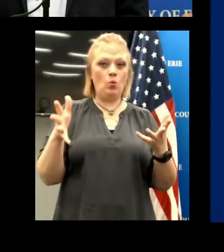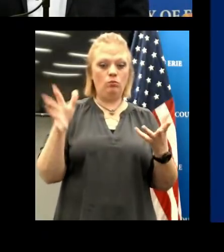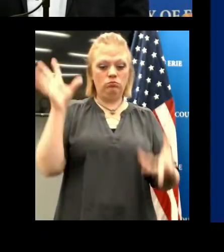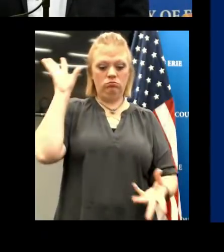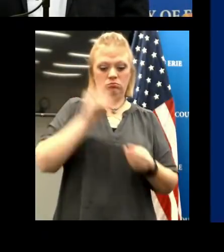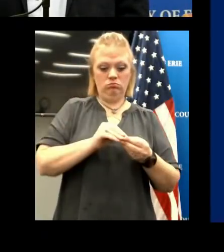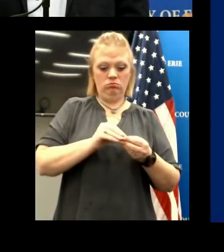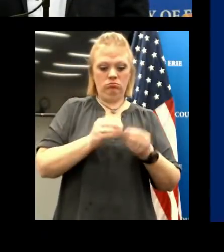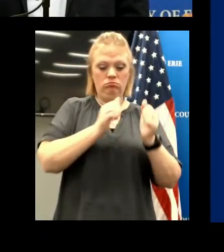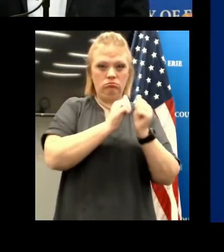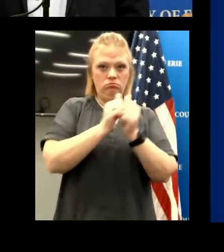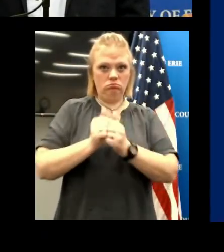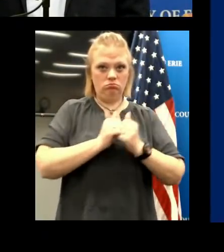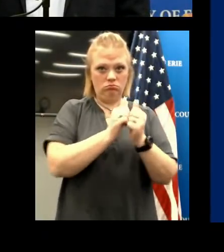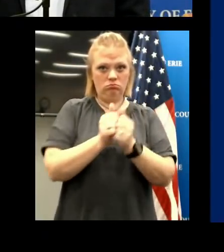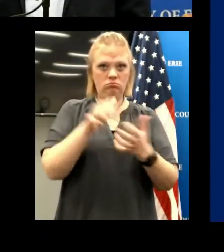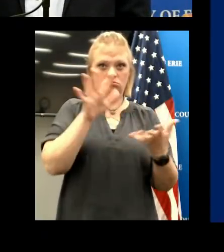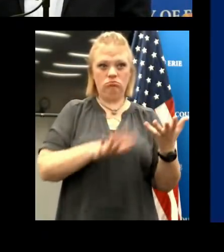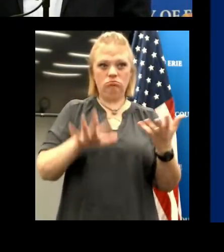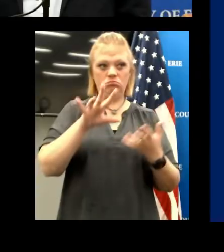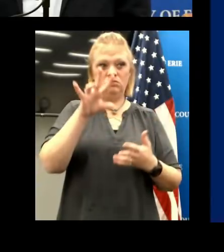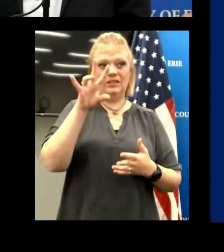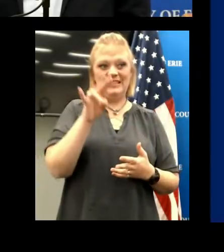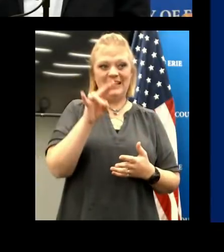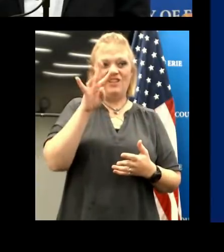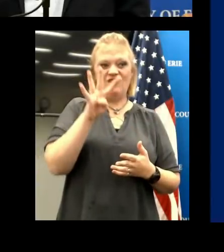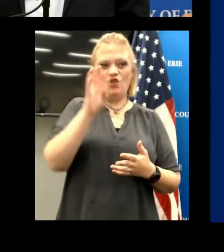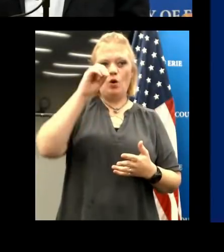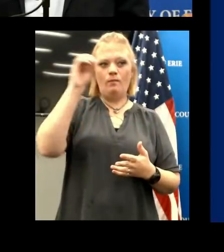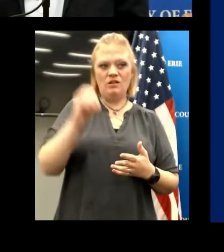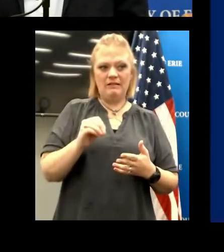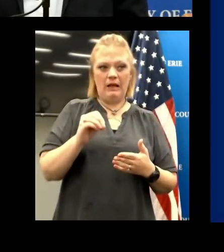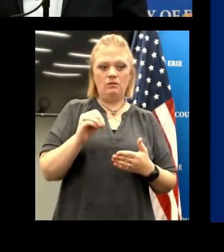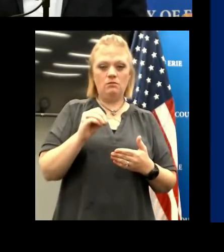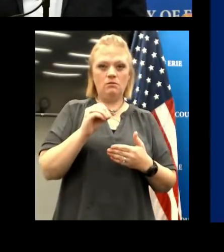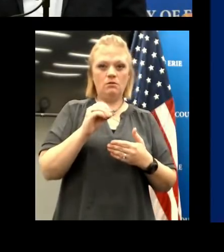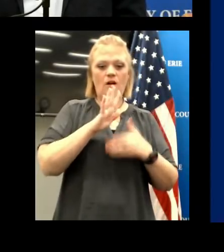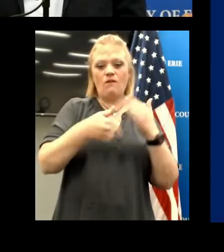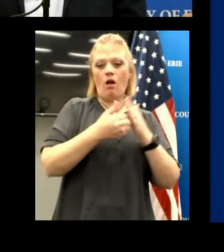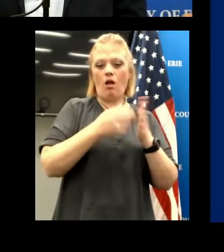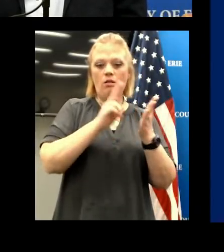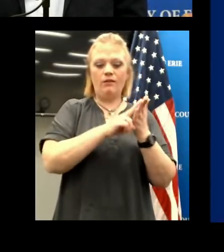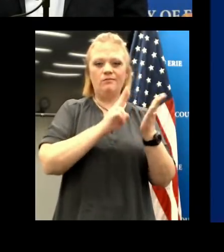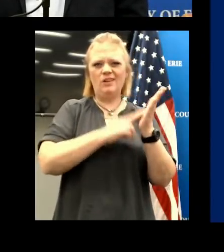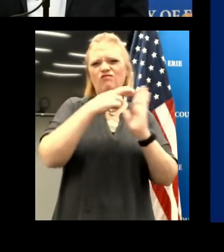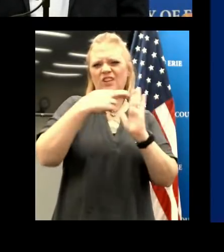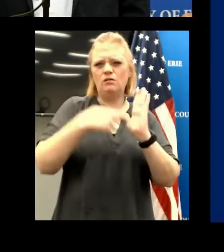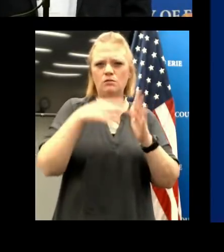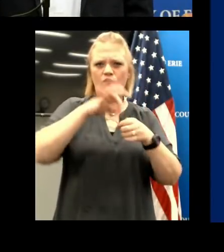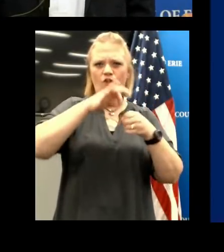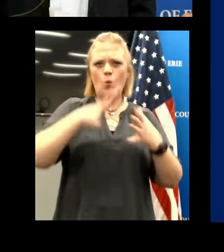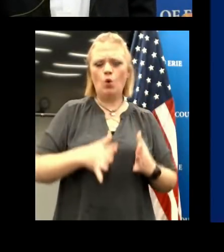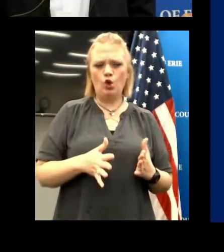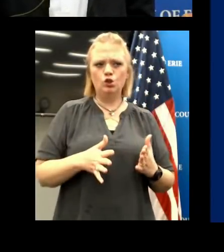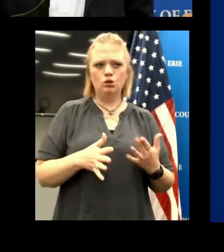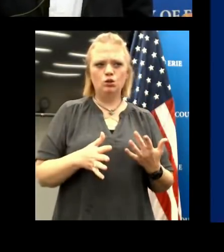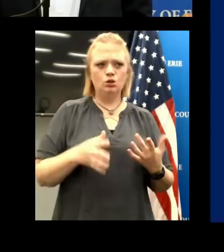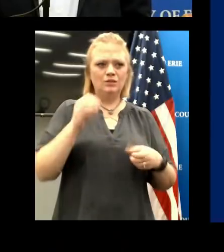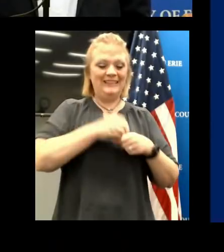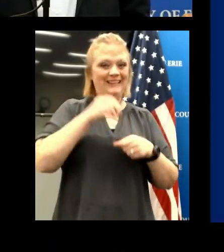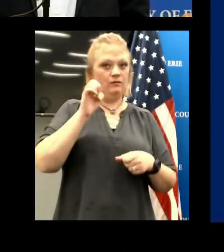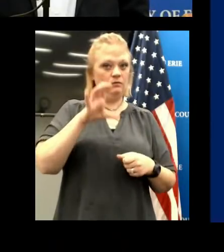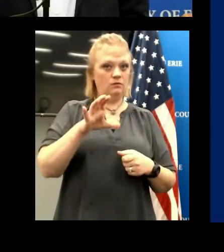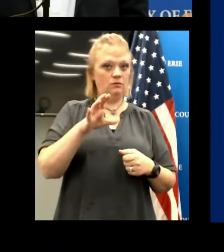combined is approximately 74% of the enrolled voters in Erie County. And we do know that there